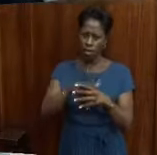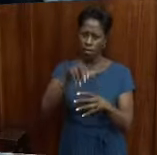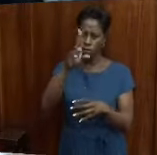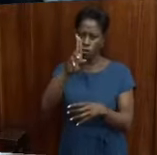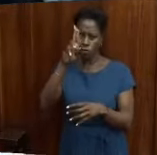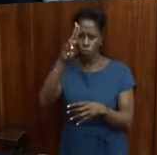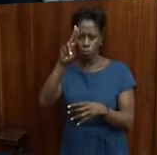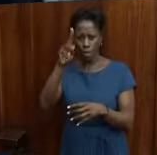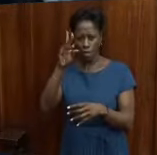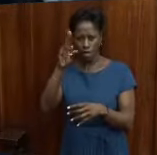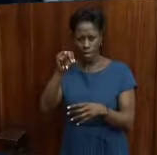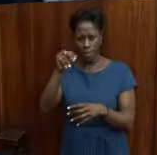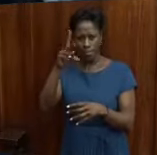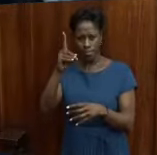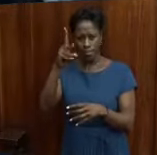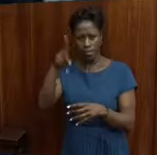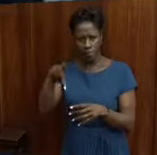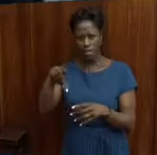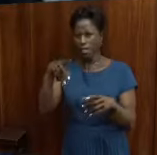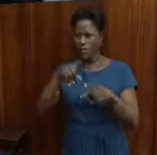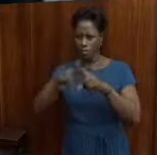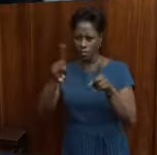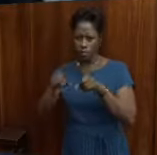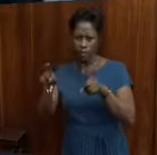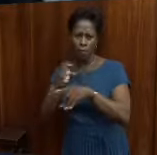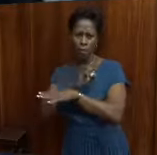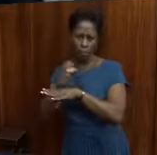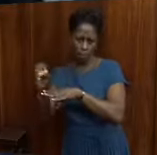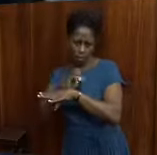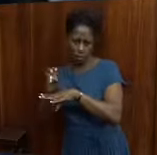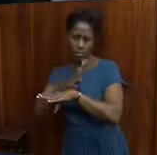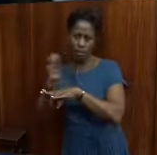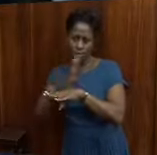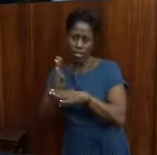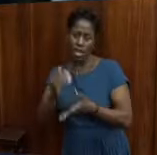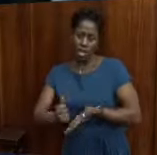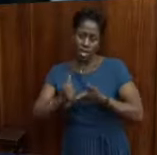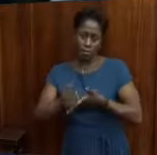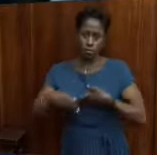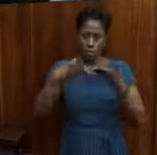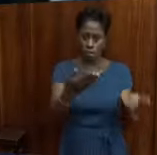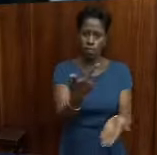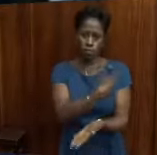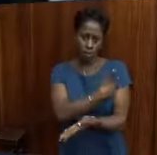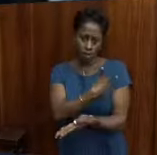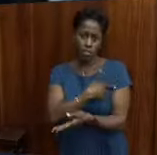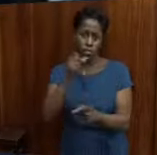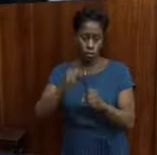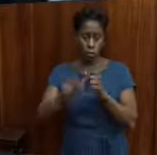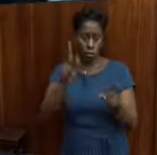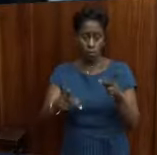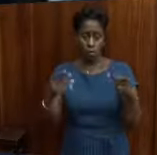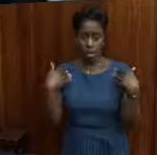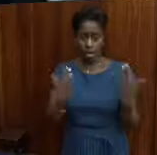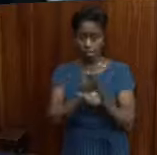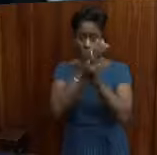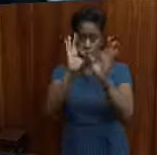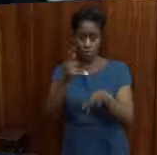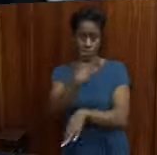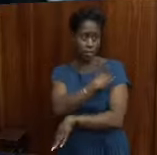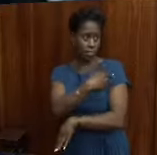take steps to reduce the high level of vaccine hesitancy and to increase the vaccination uptake towards herd